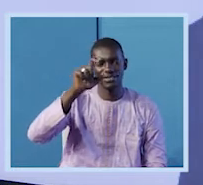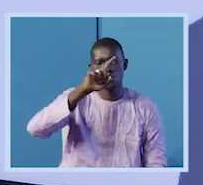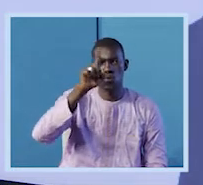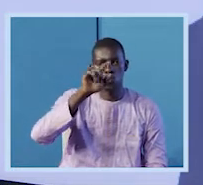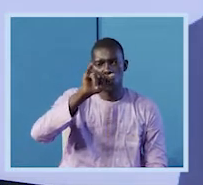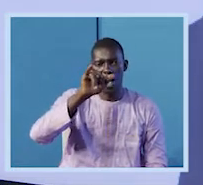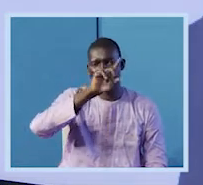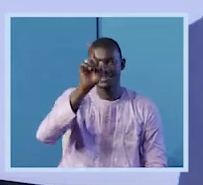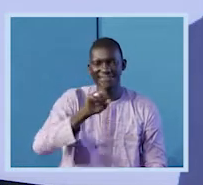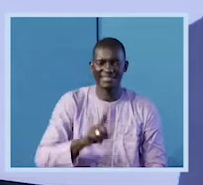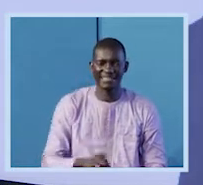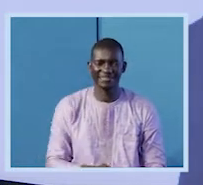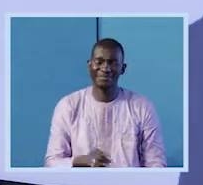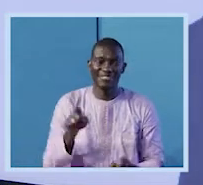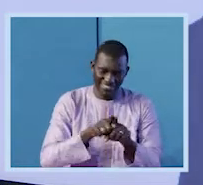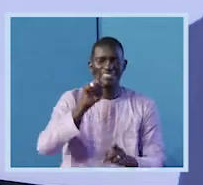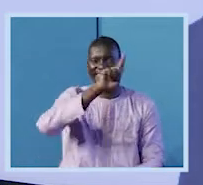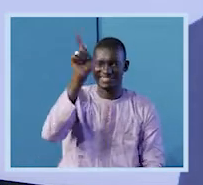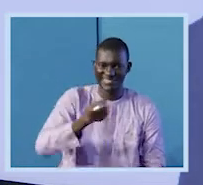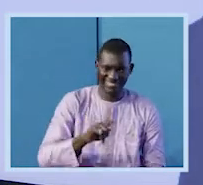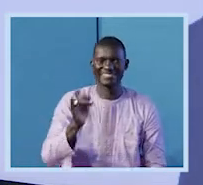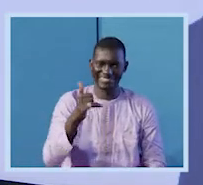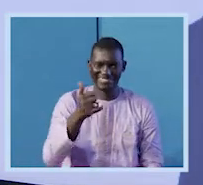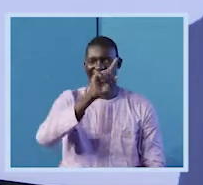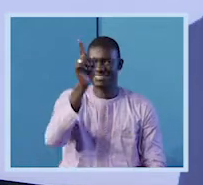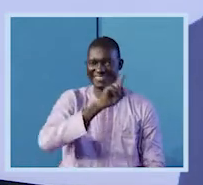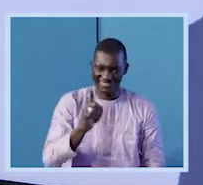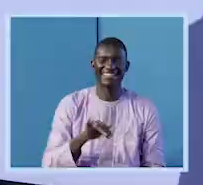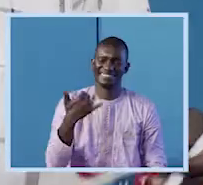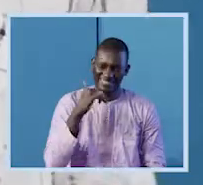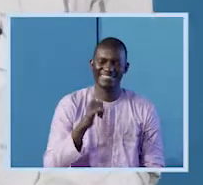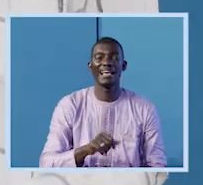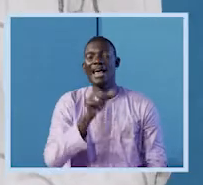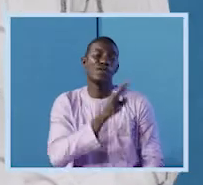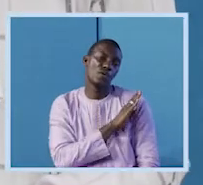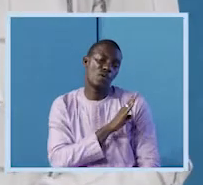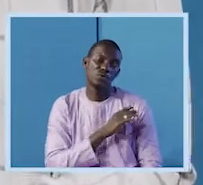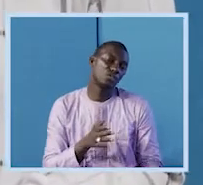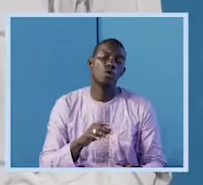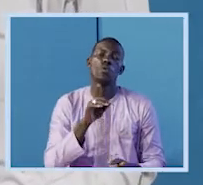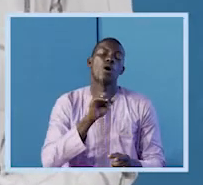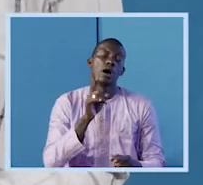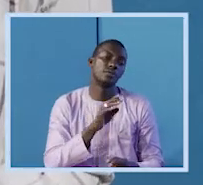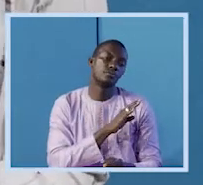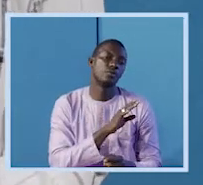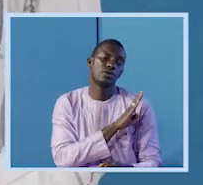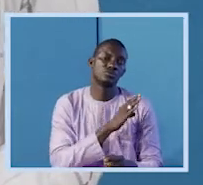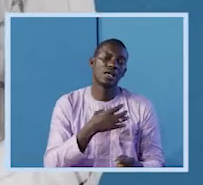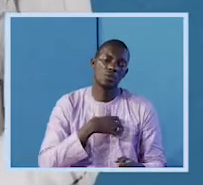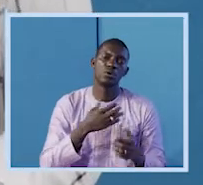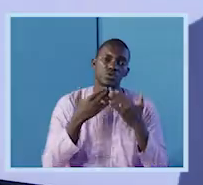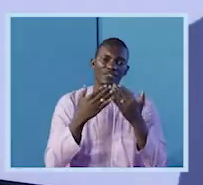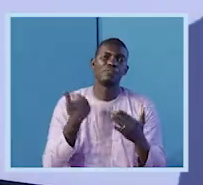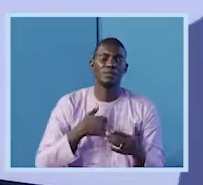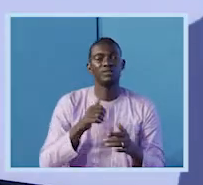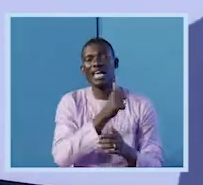STUVWXYZ. Z. Okay, so the Z is. Yeah, this is Z. This is Z. And it's just. Yeah. And also, what also I need to inform people.